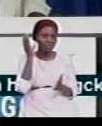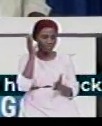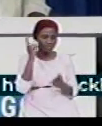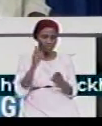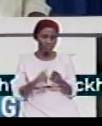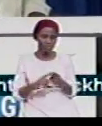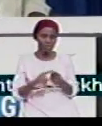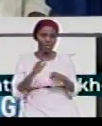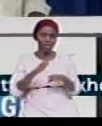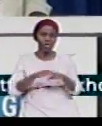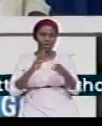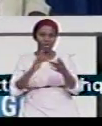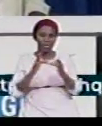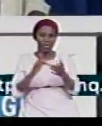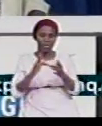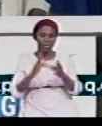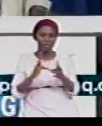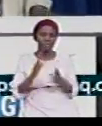online testimony.